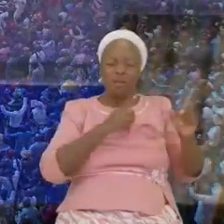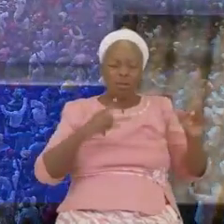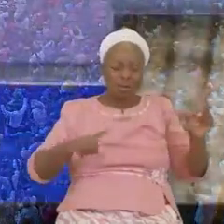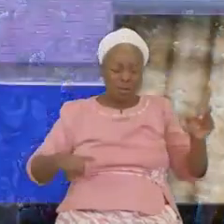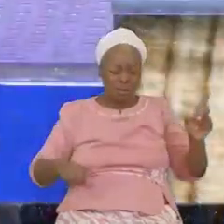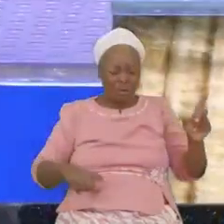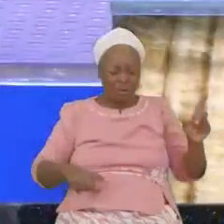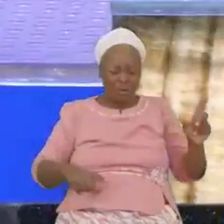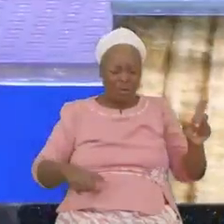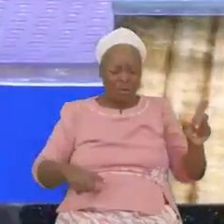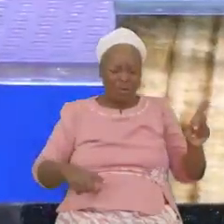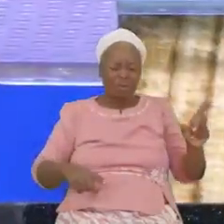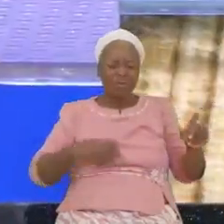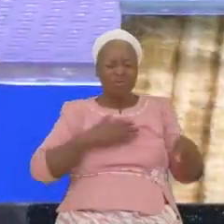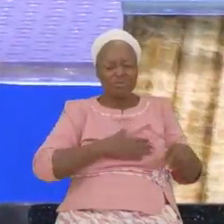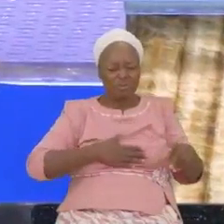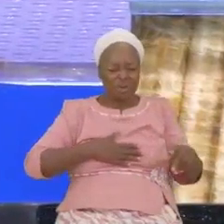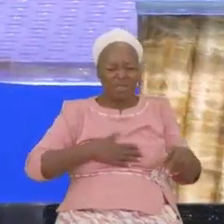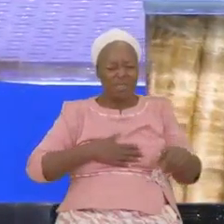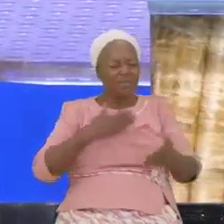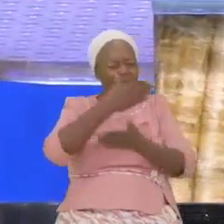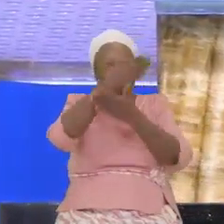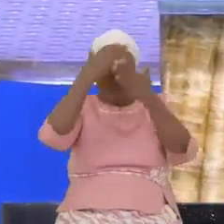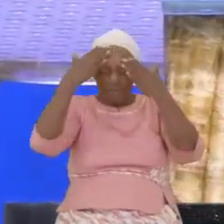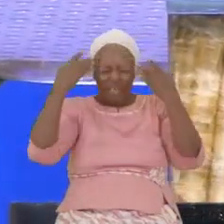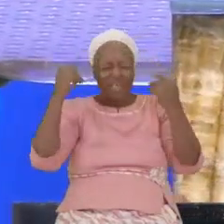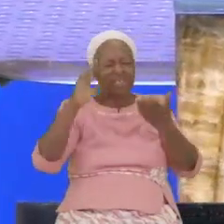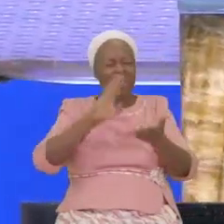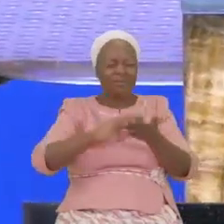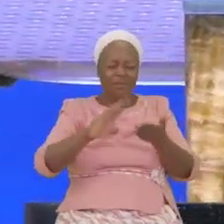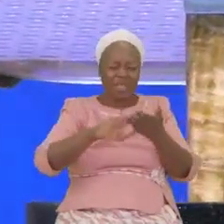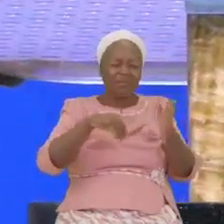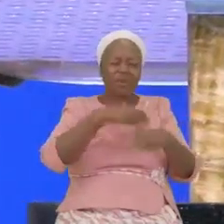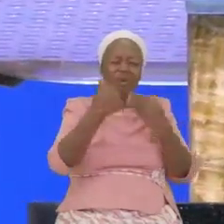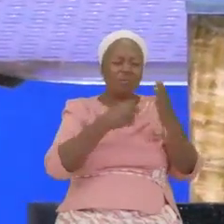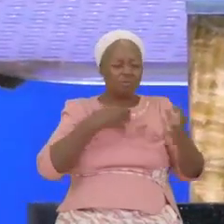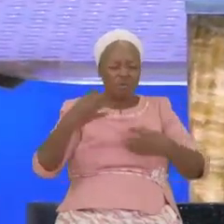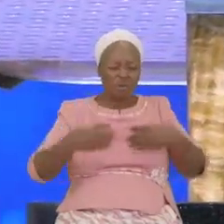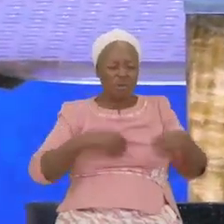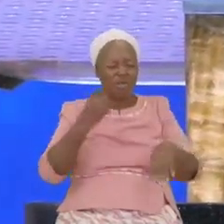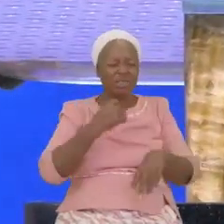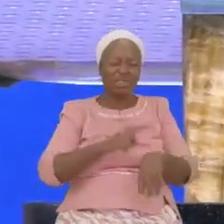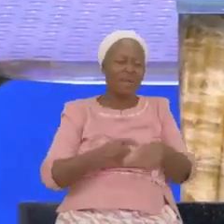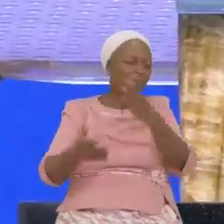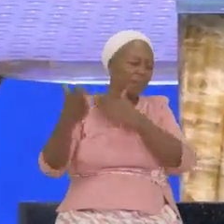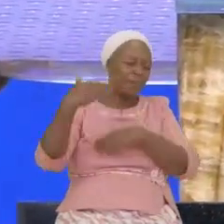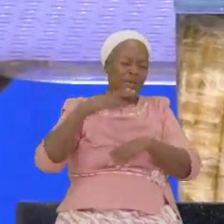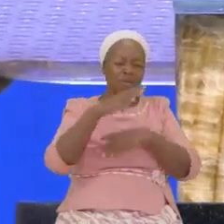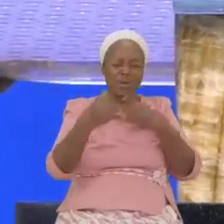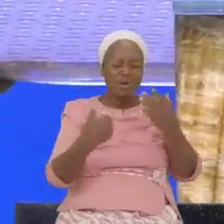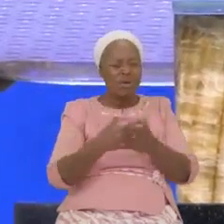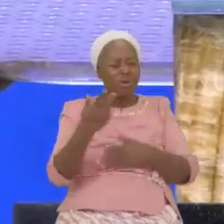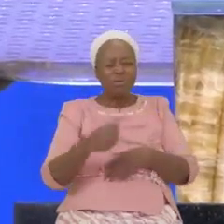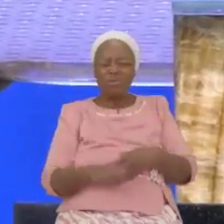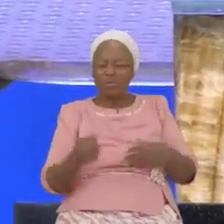Lord, overlook all the murmurings of the past, all the complaints of the past, all the